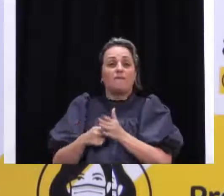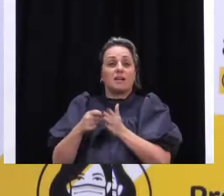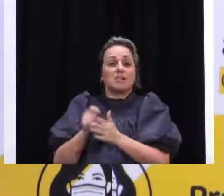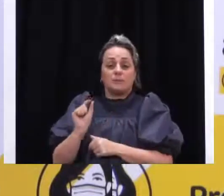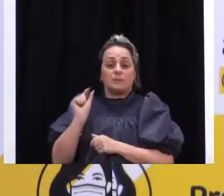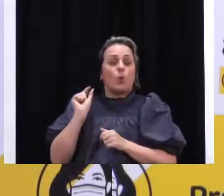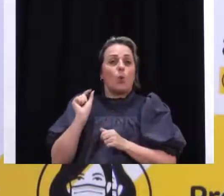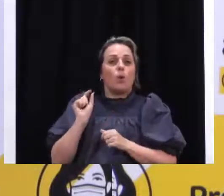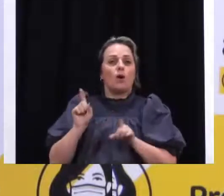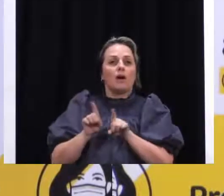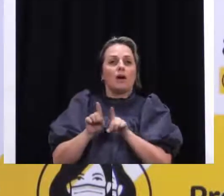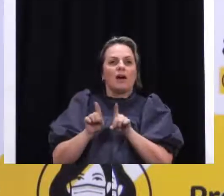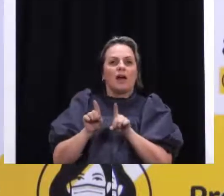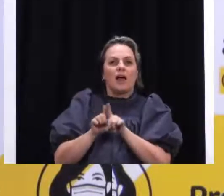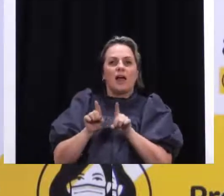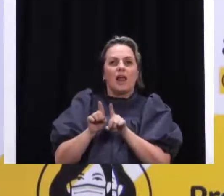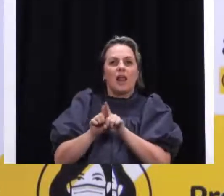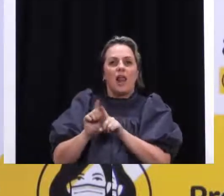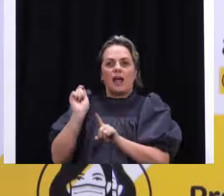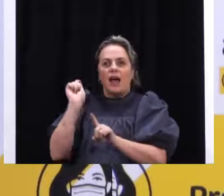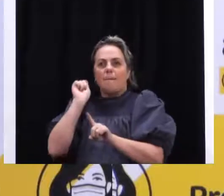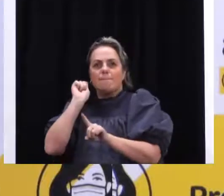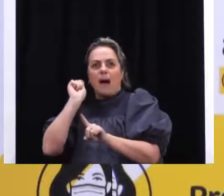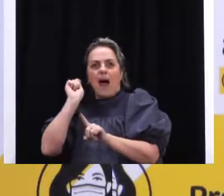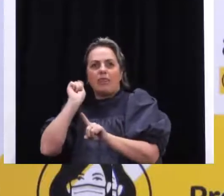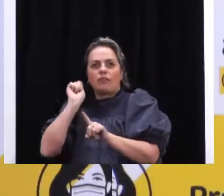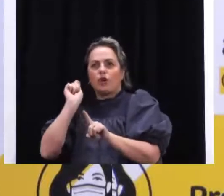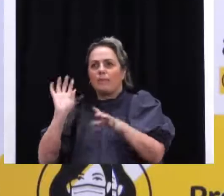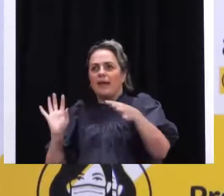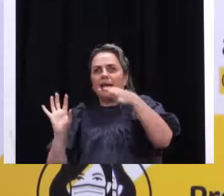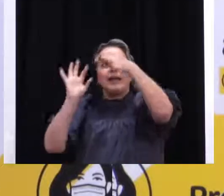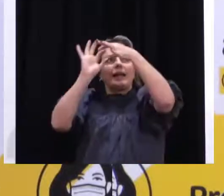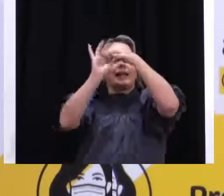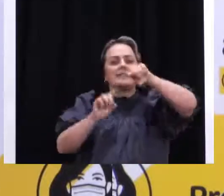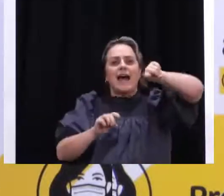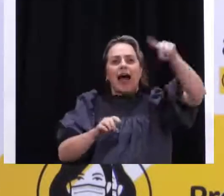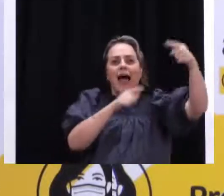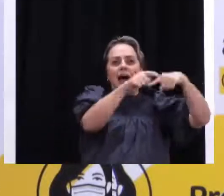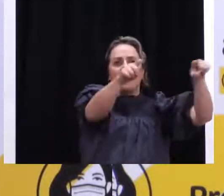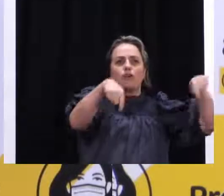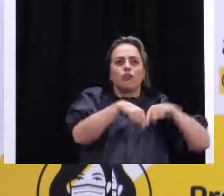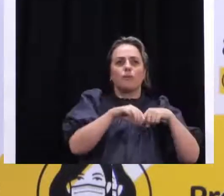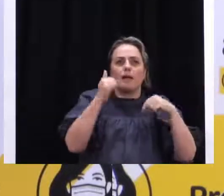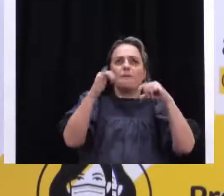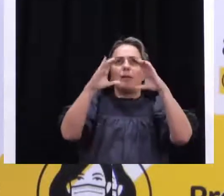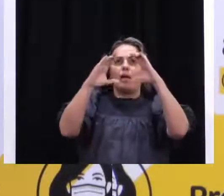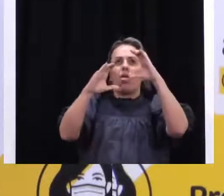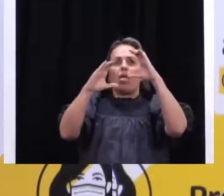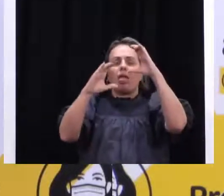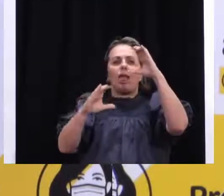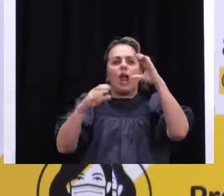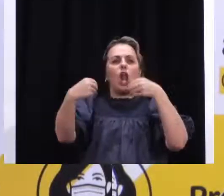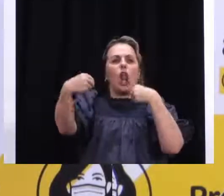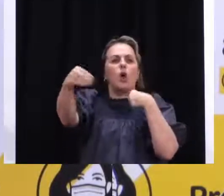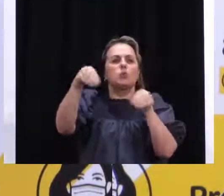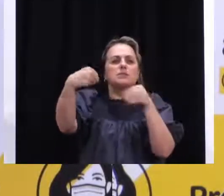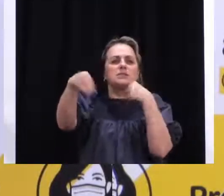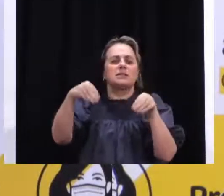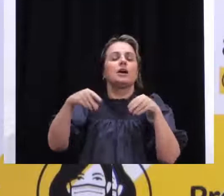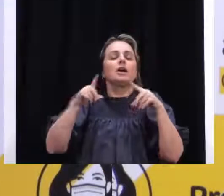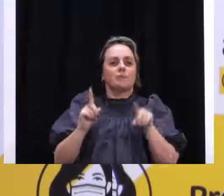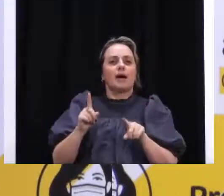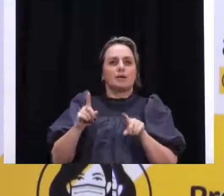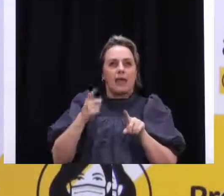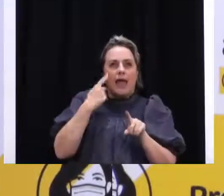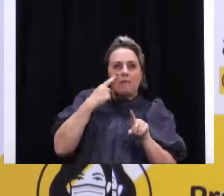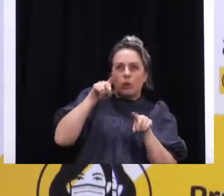example, like the duct between a bathroom air vent and the main ventilation system might have worked loose over many, many years. So all of those things get followed